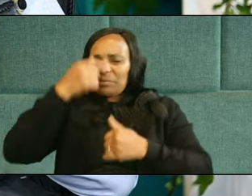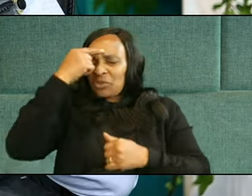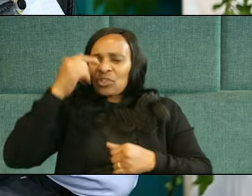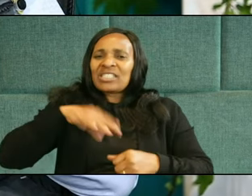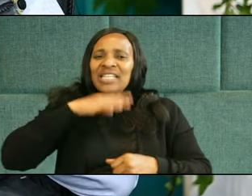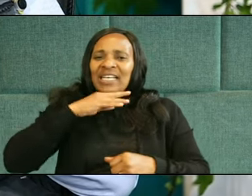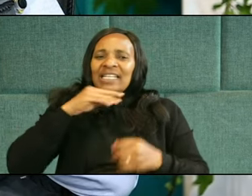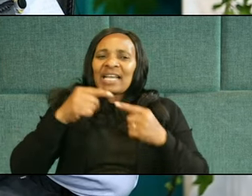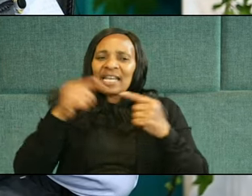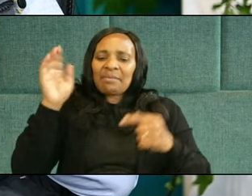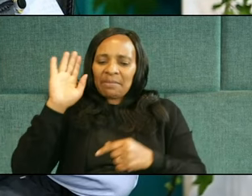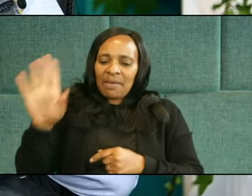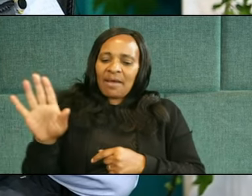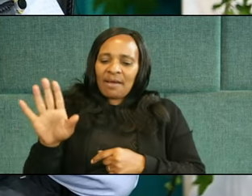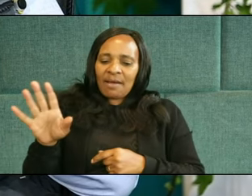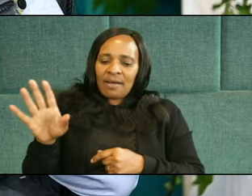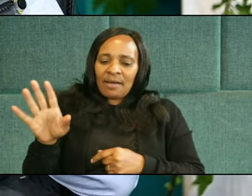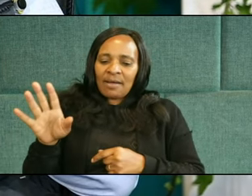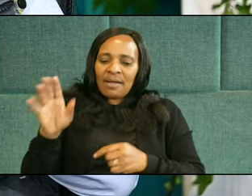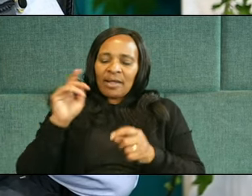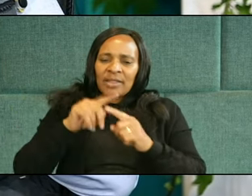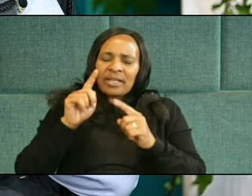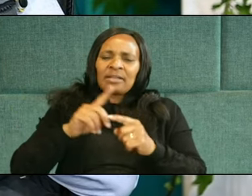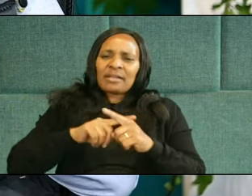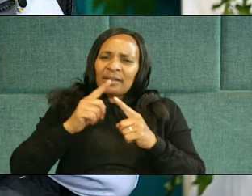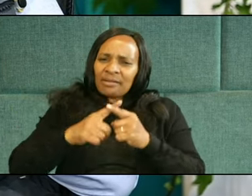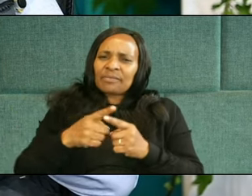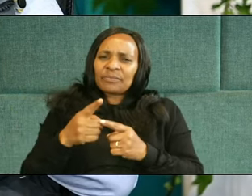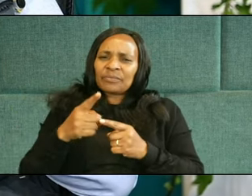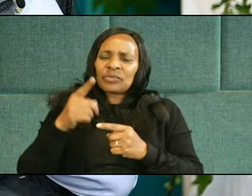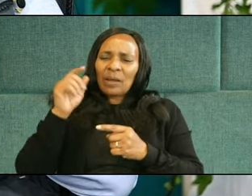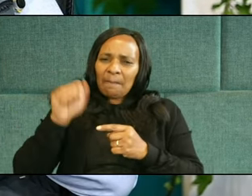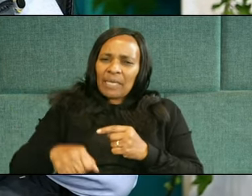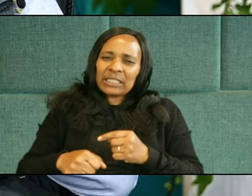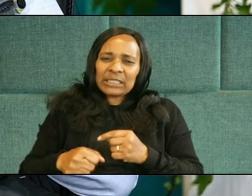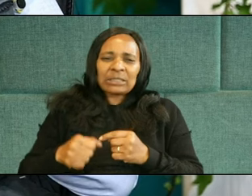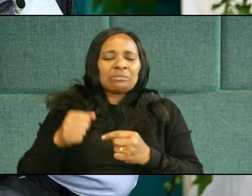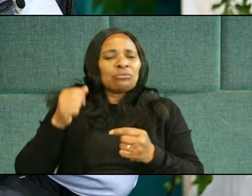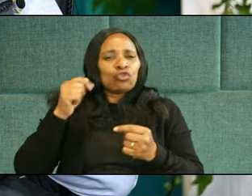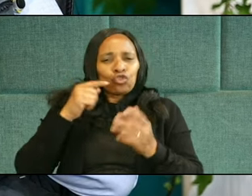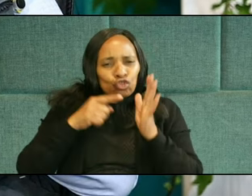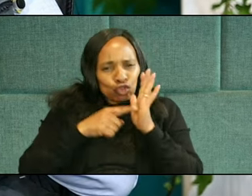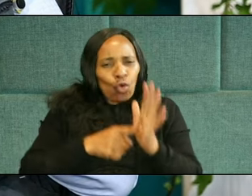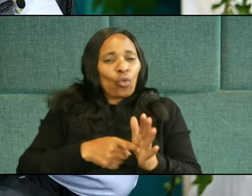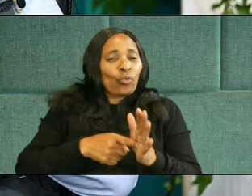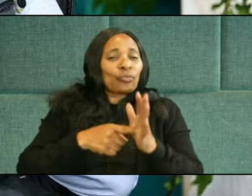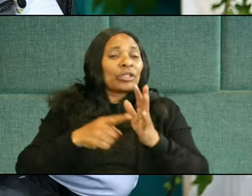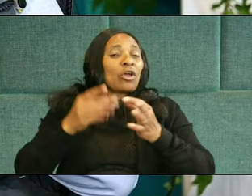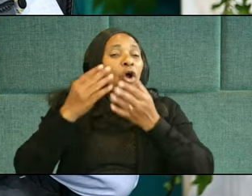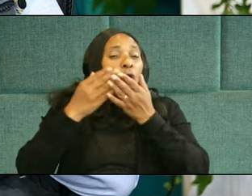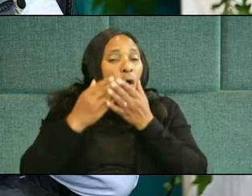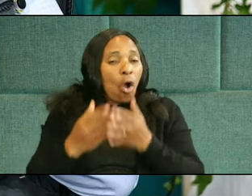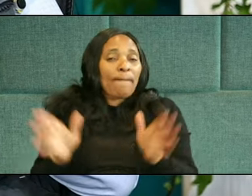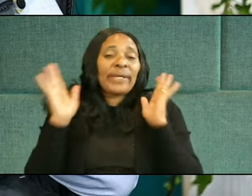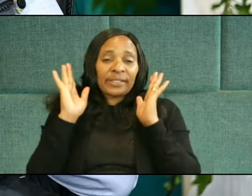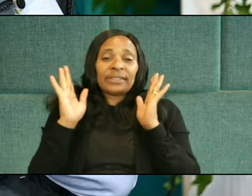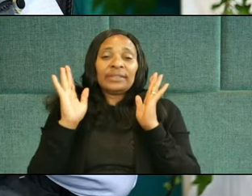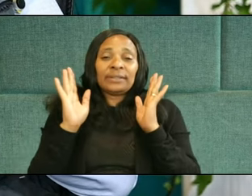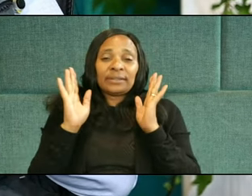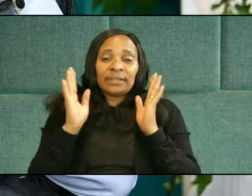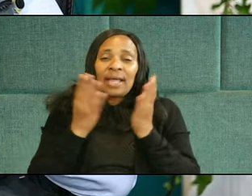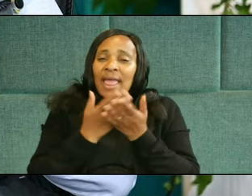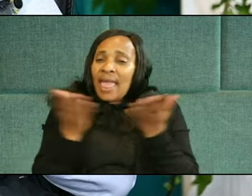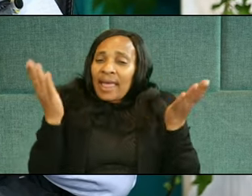was his enemy. And he should, the sincerity that no matter what